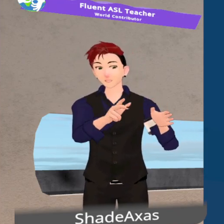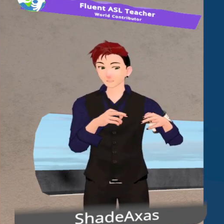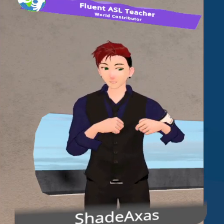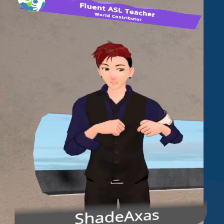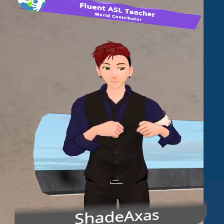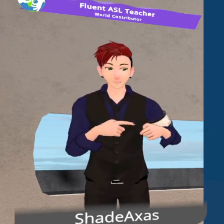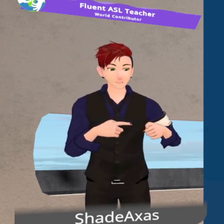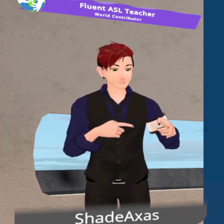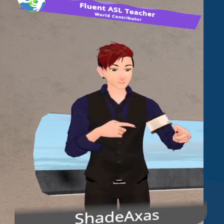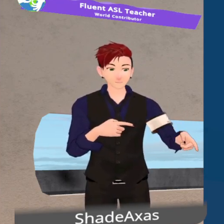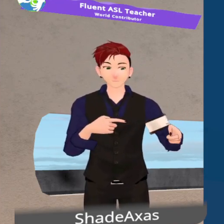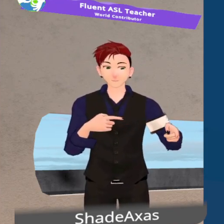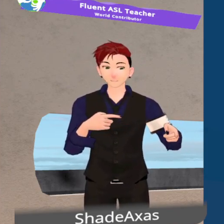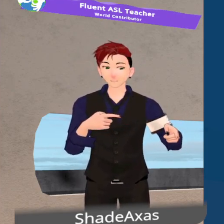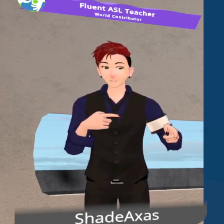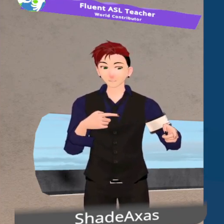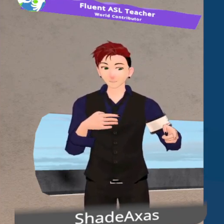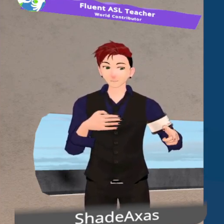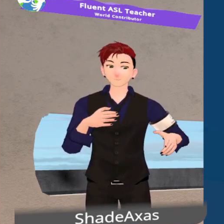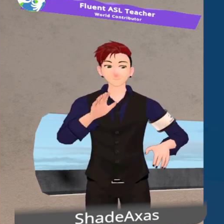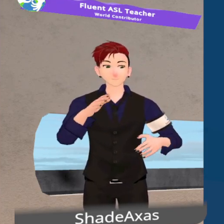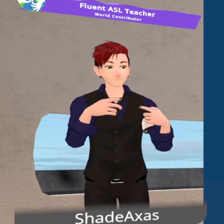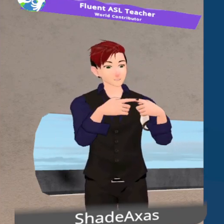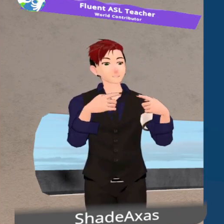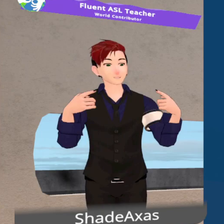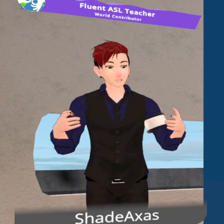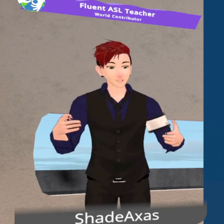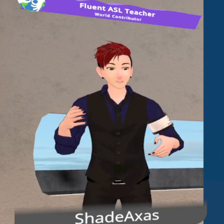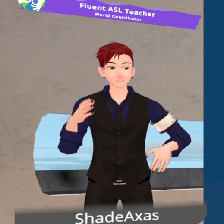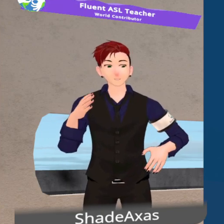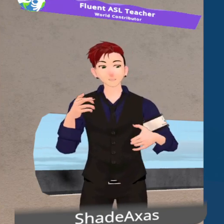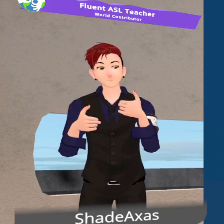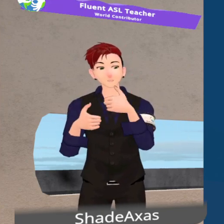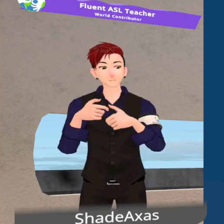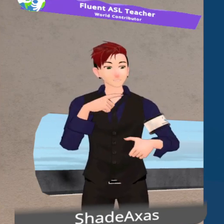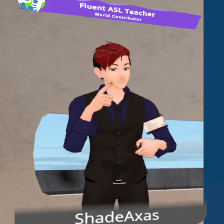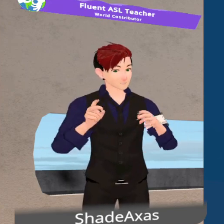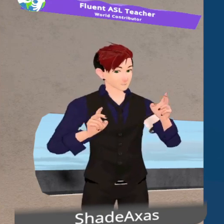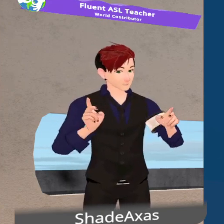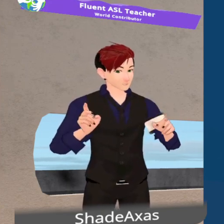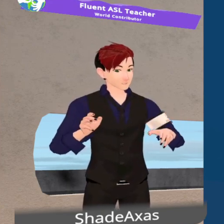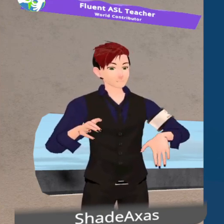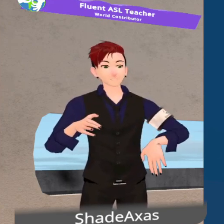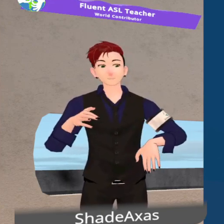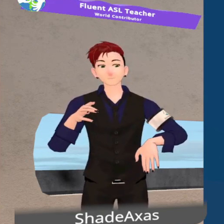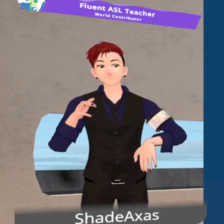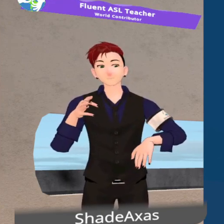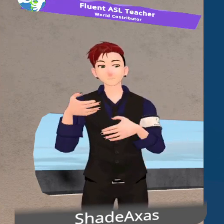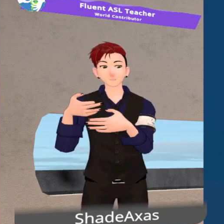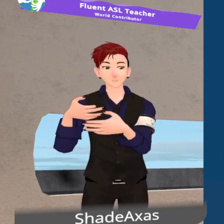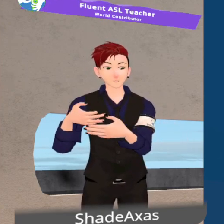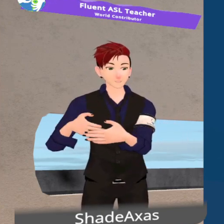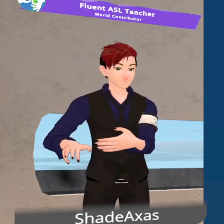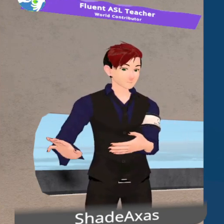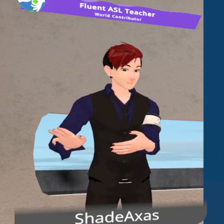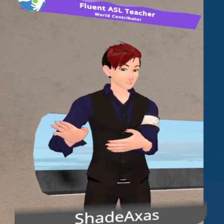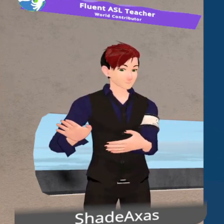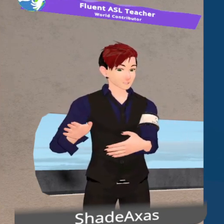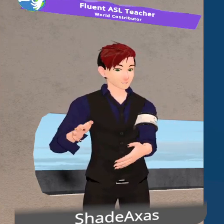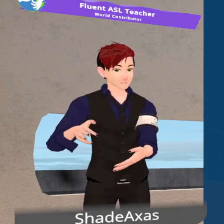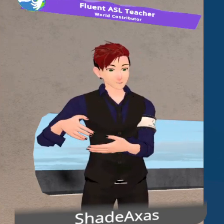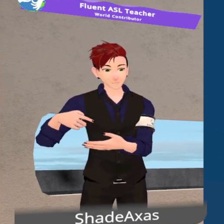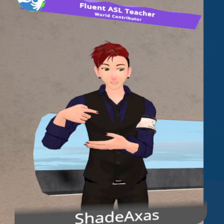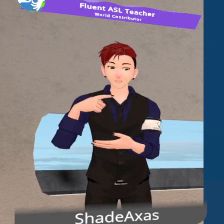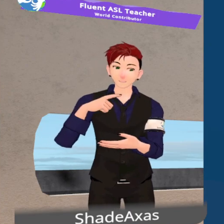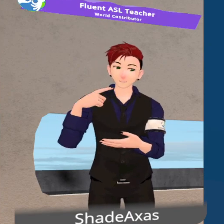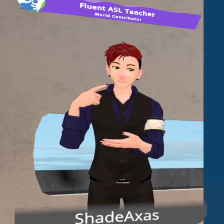of automatically accepted. It's the opposite of most hearing parents who they